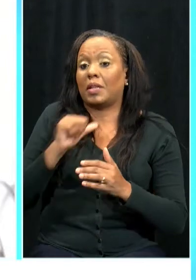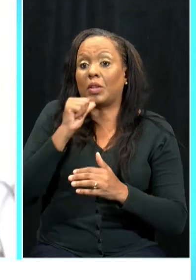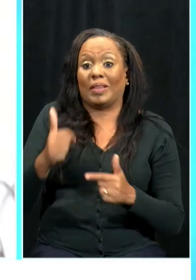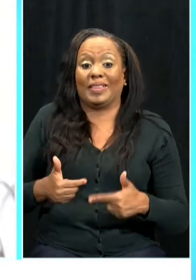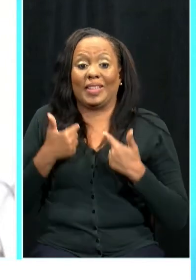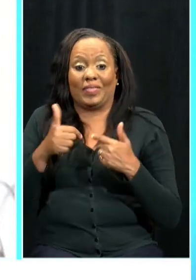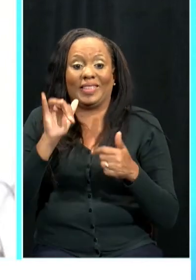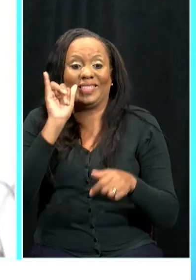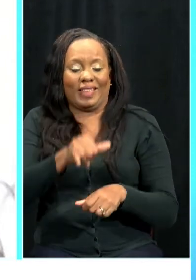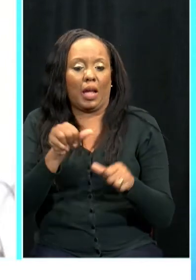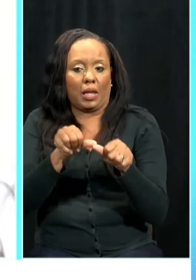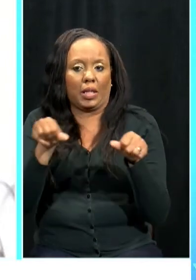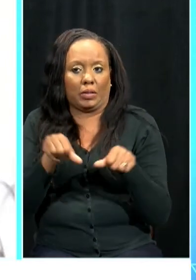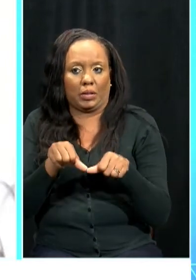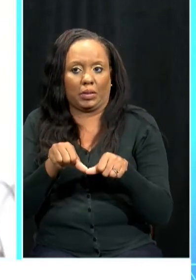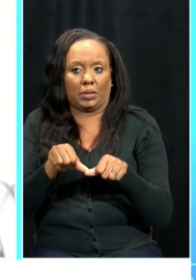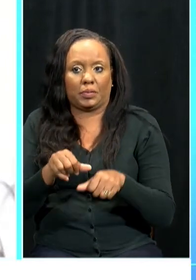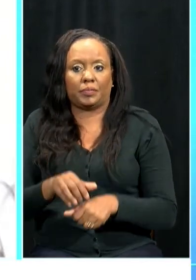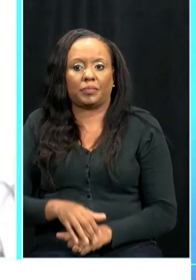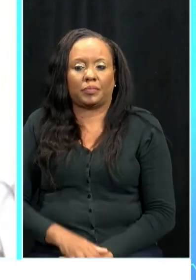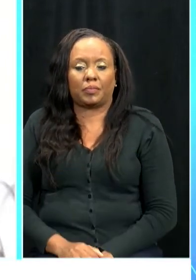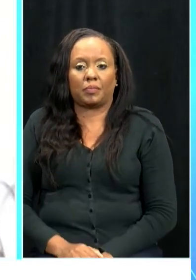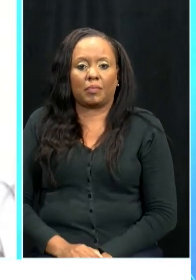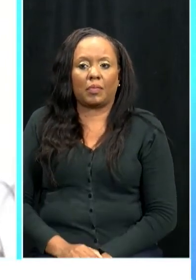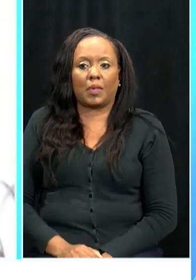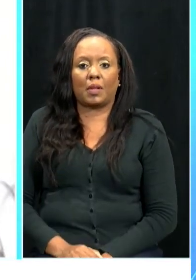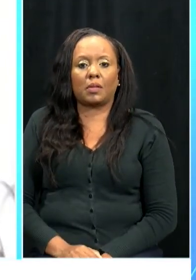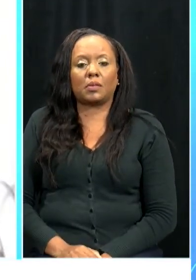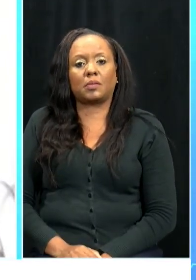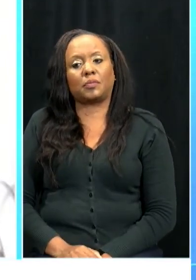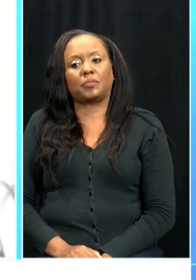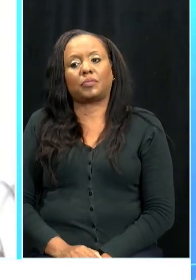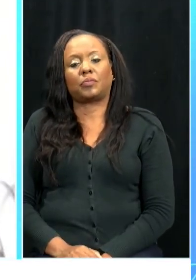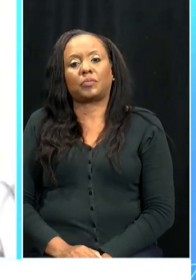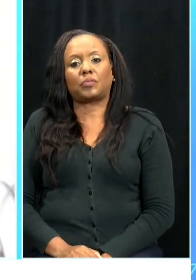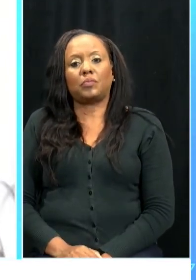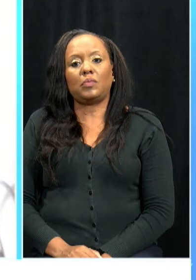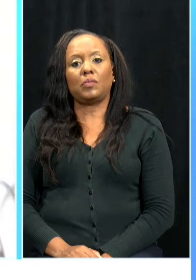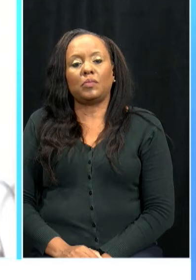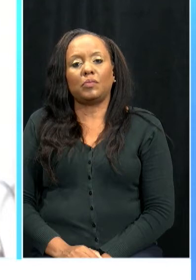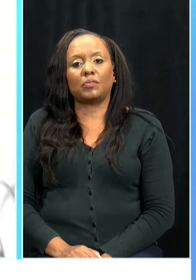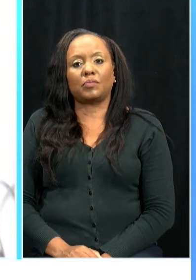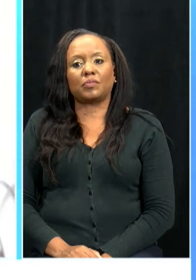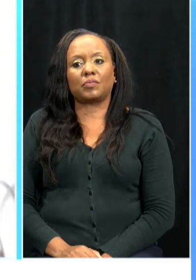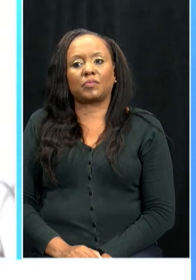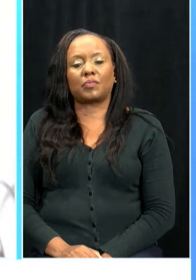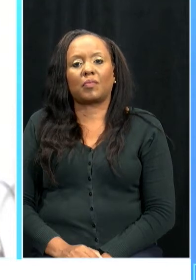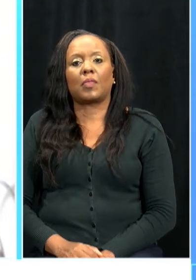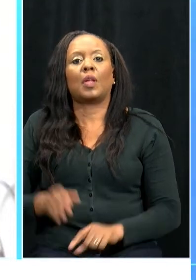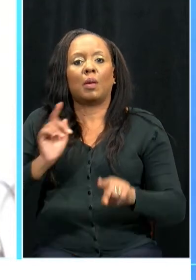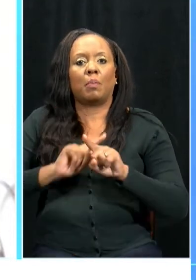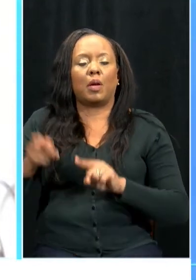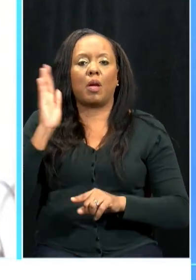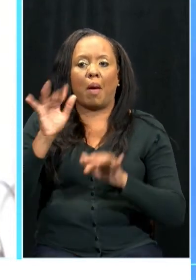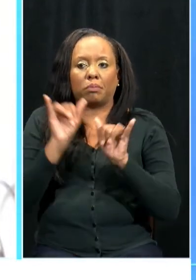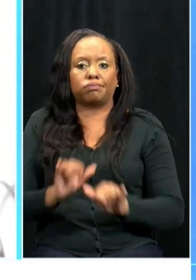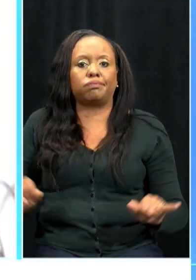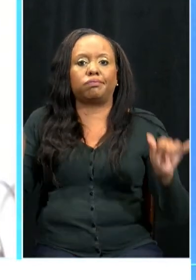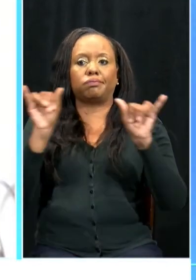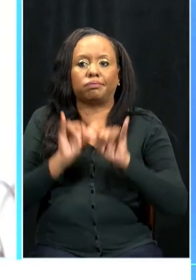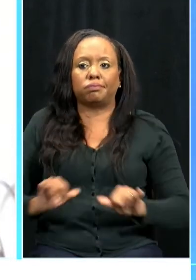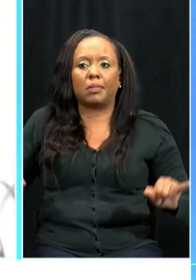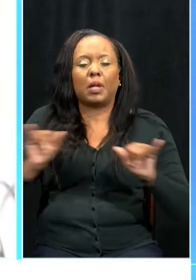But the idea that we are going to be telling everyone will be consistent across Barbados. But yes, we